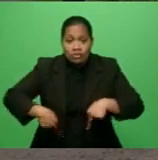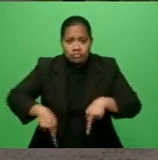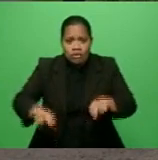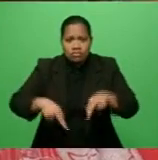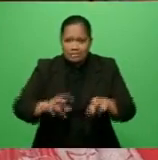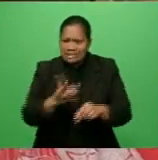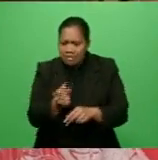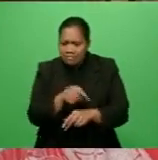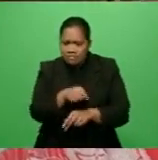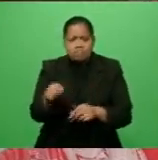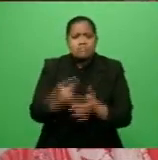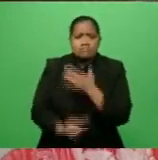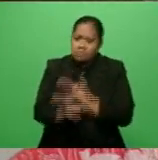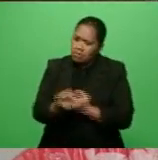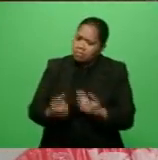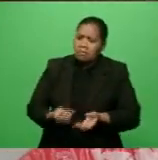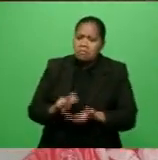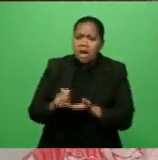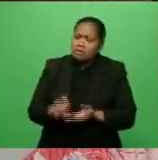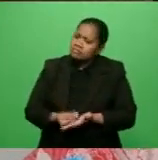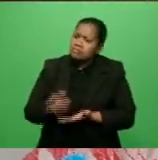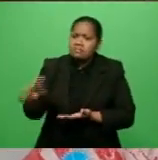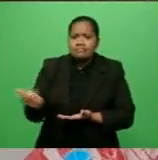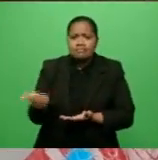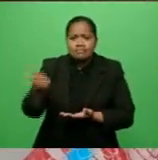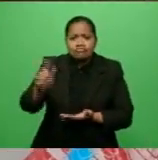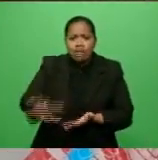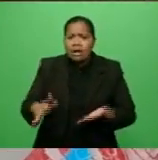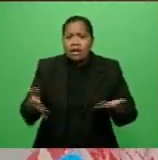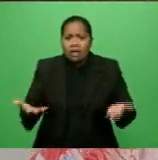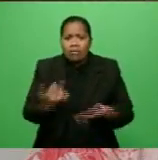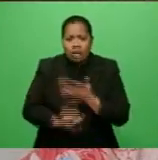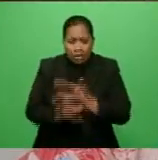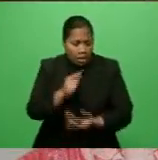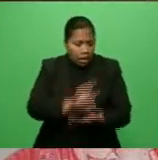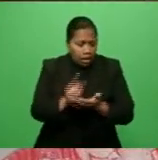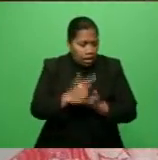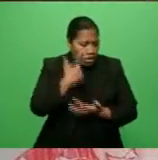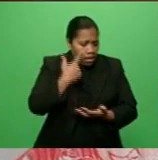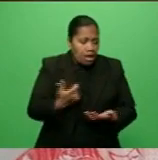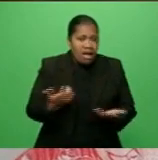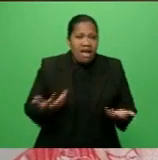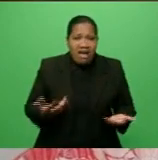much concerned with it because they have given money, so we later found out that it was a scam.